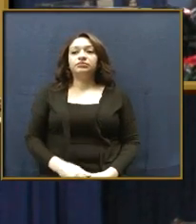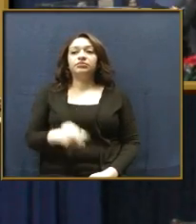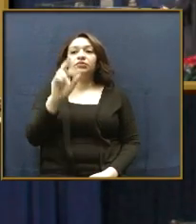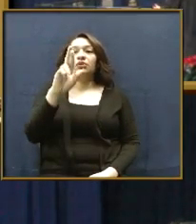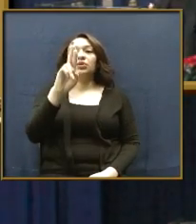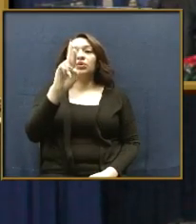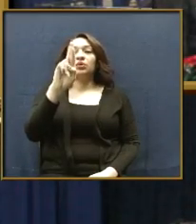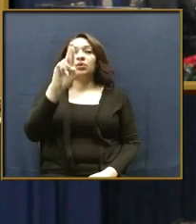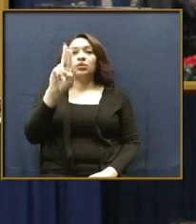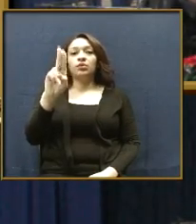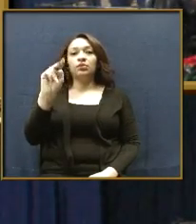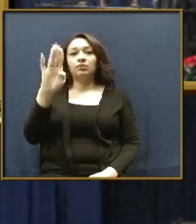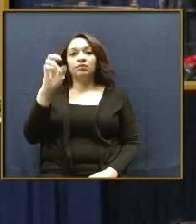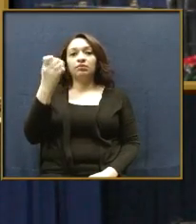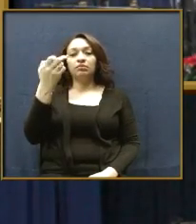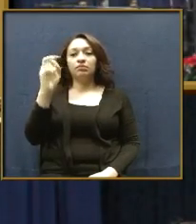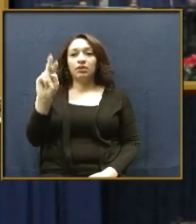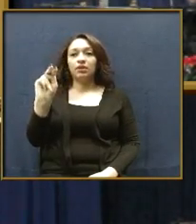Anthony Garza Jr.